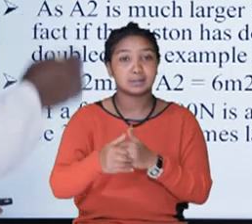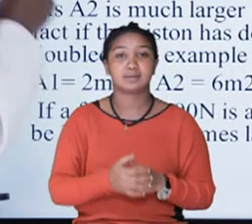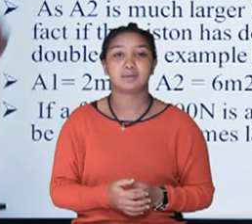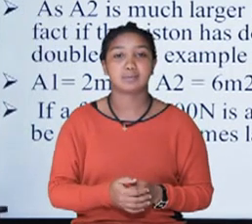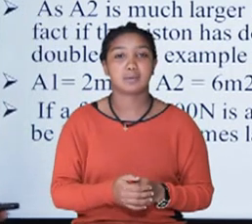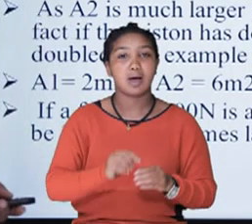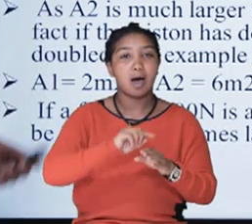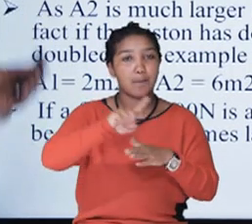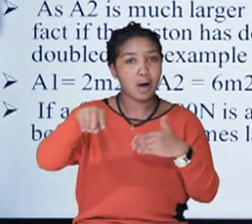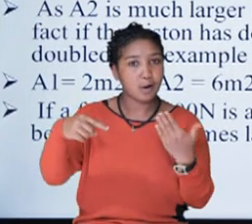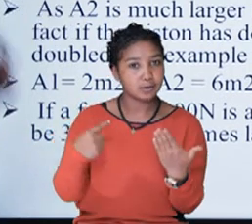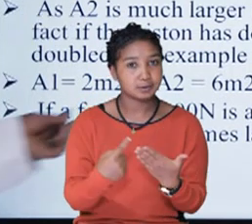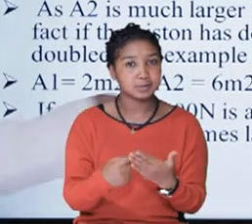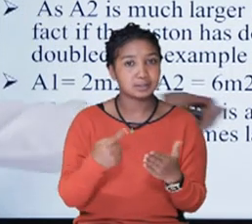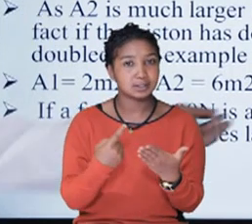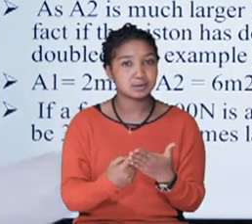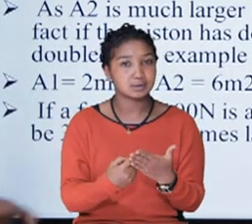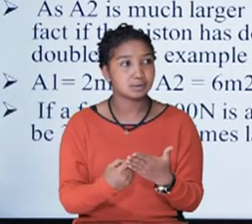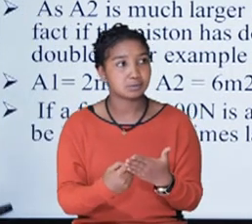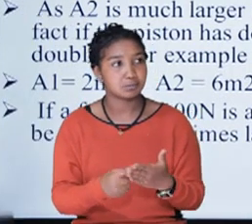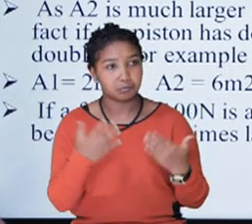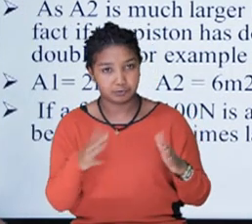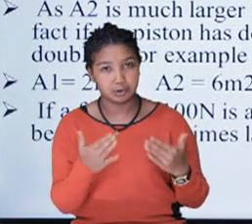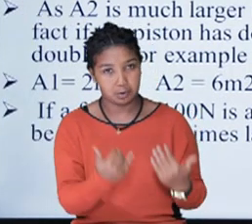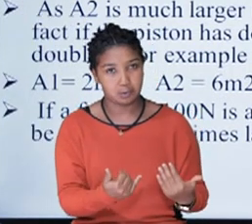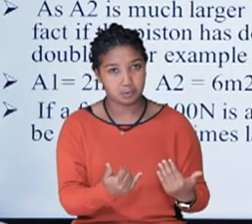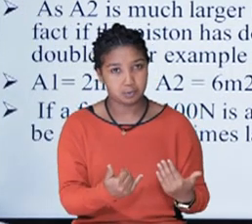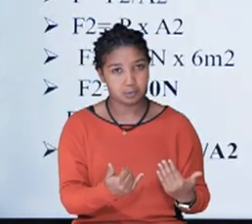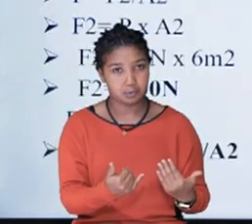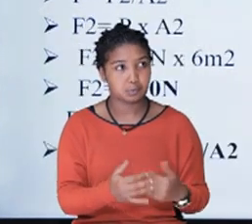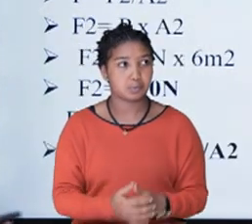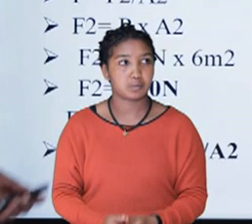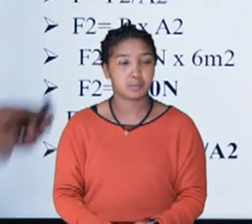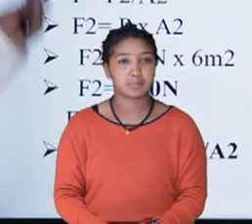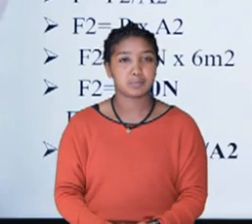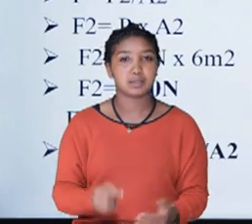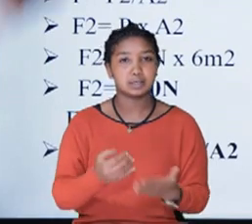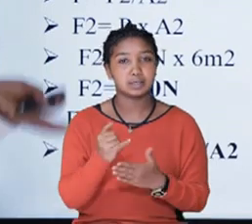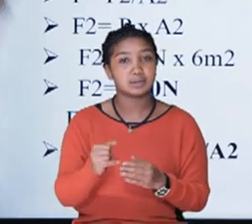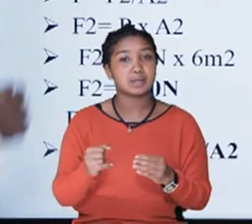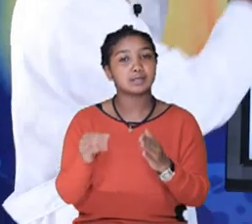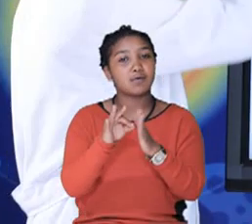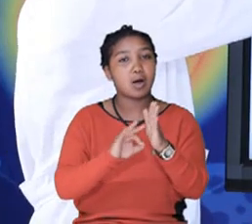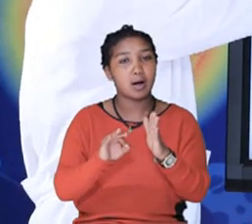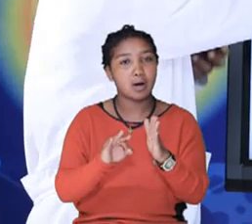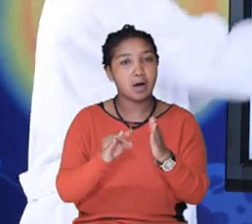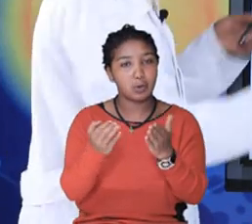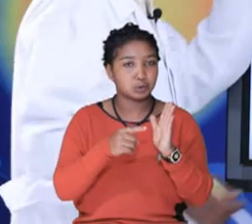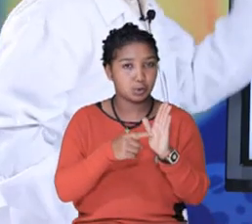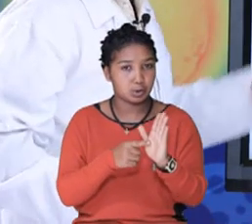see about, this is what I have done now. Let us jump over. So this is the formula that I